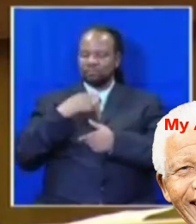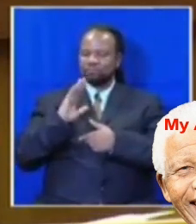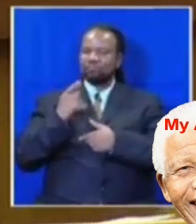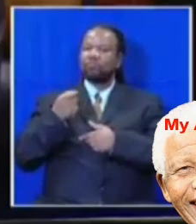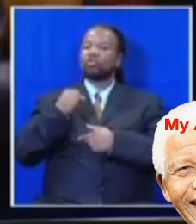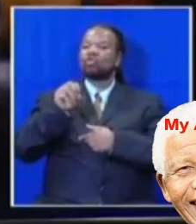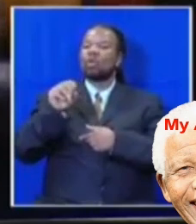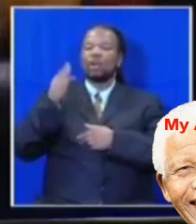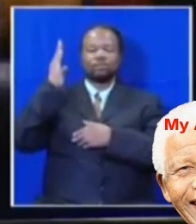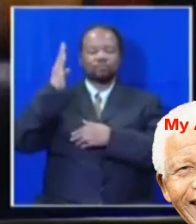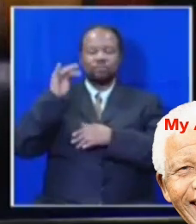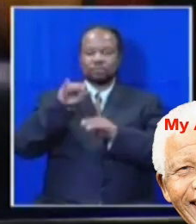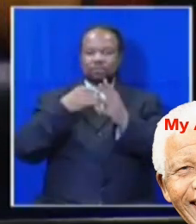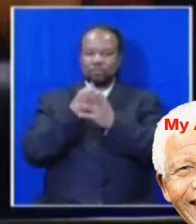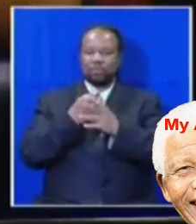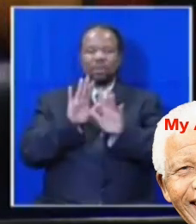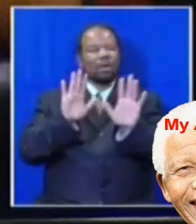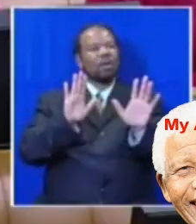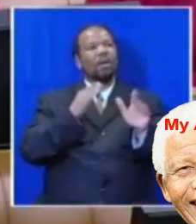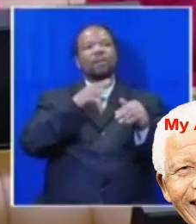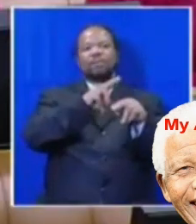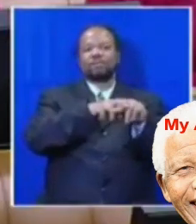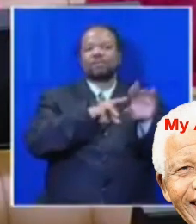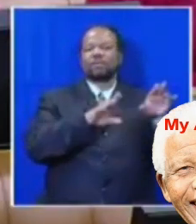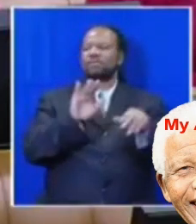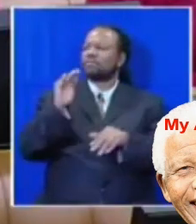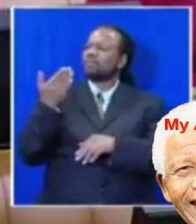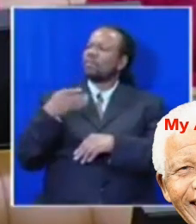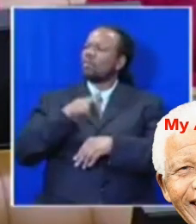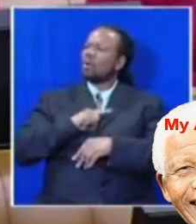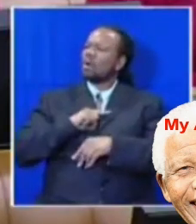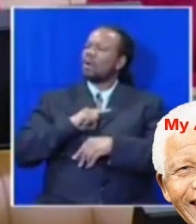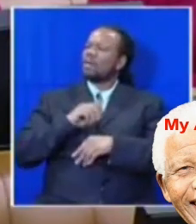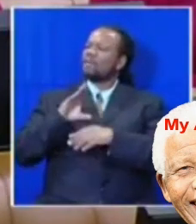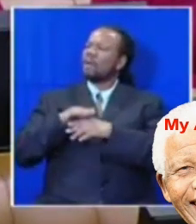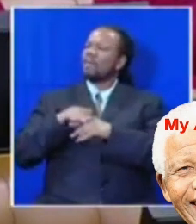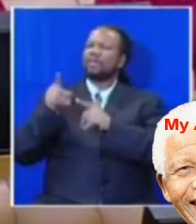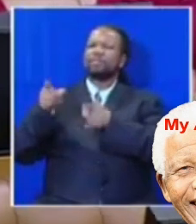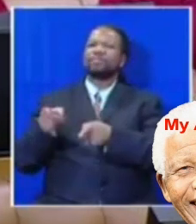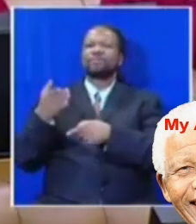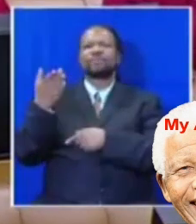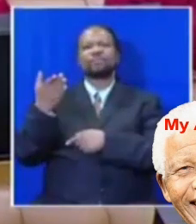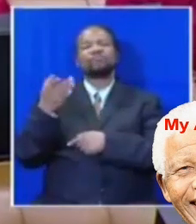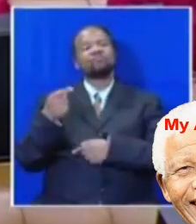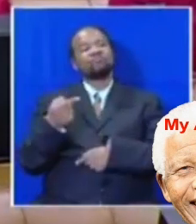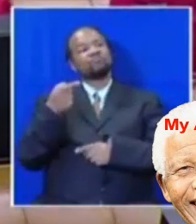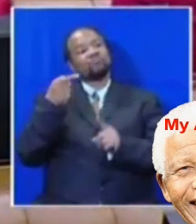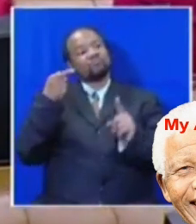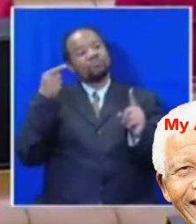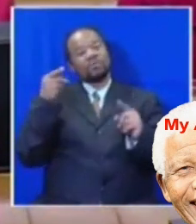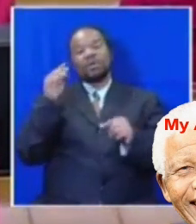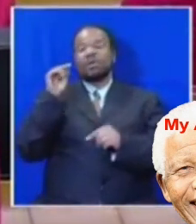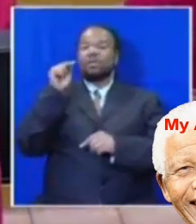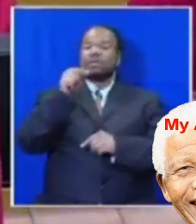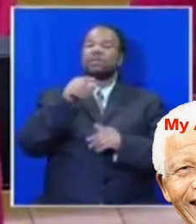take your seat, please? Why are you rising, Honorable Member? Chairperson, this member who wants